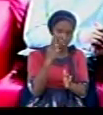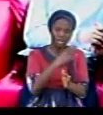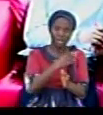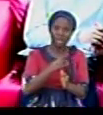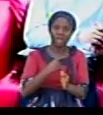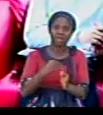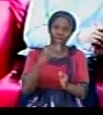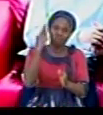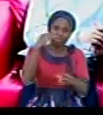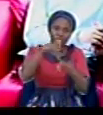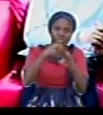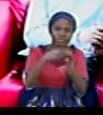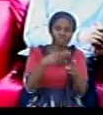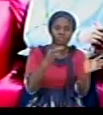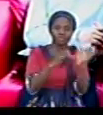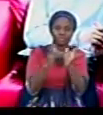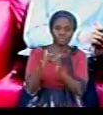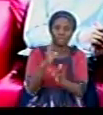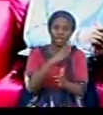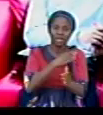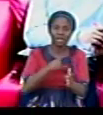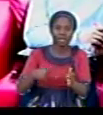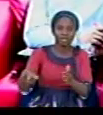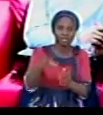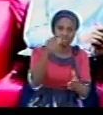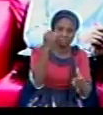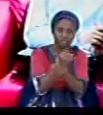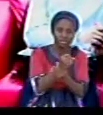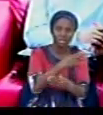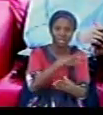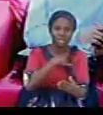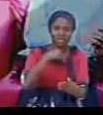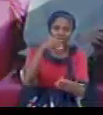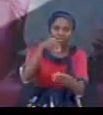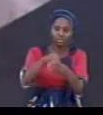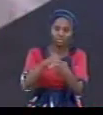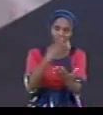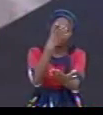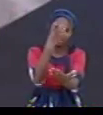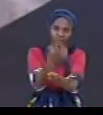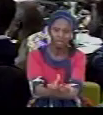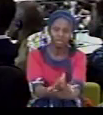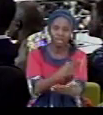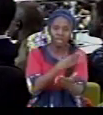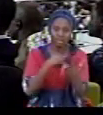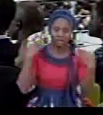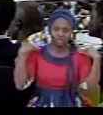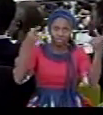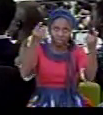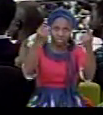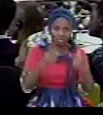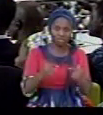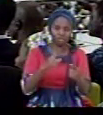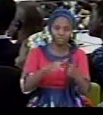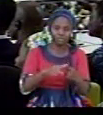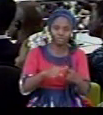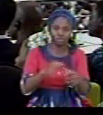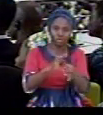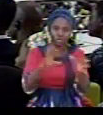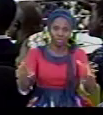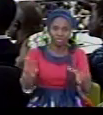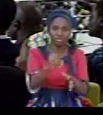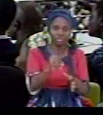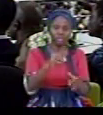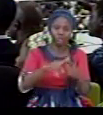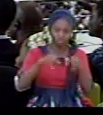them up in the prison. An angel had to come to release them. God's time, speak that word